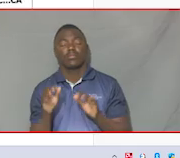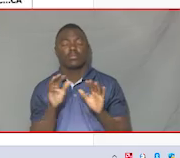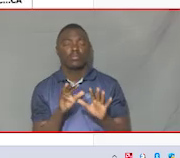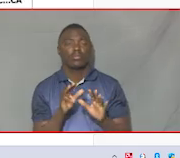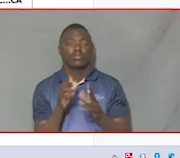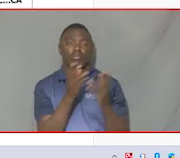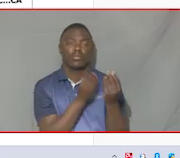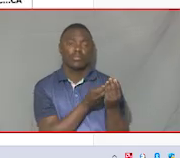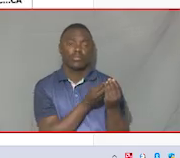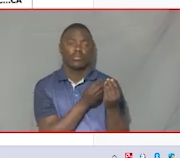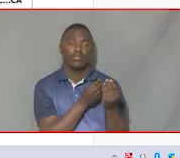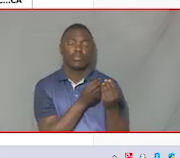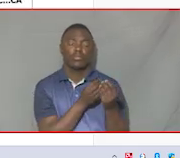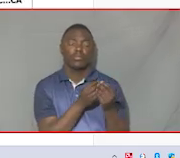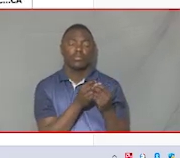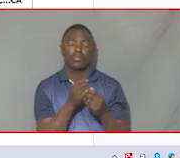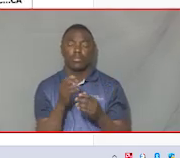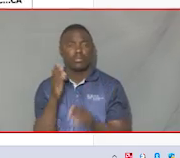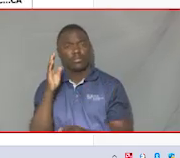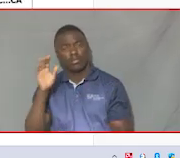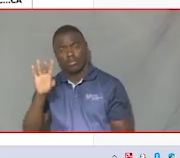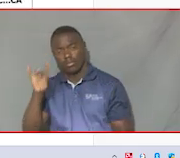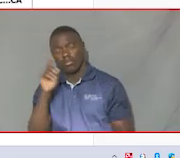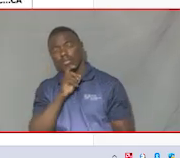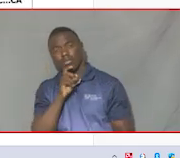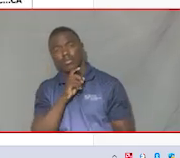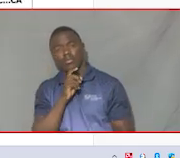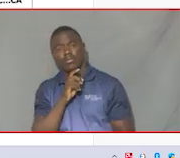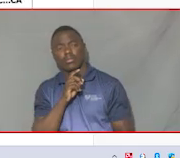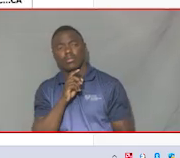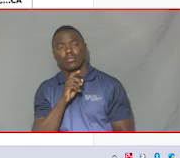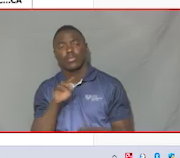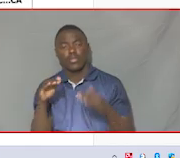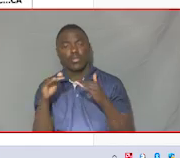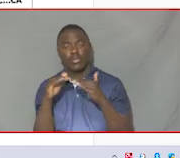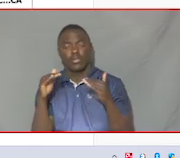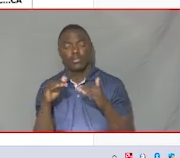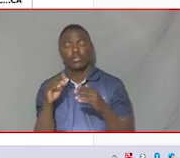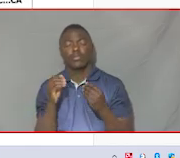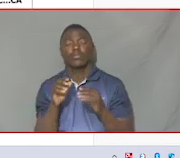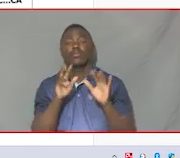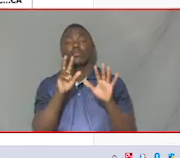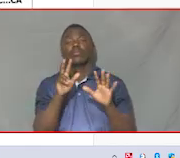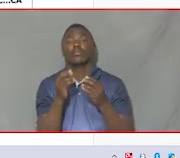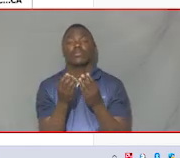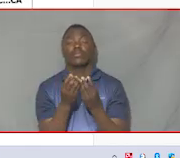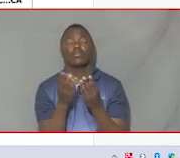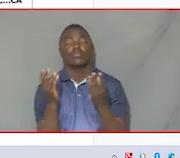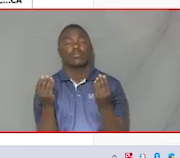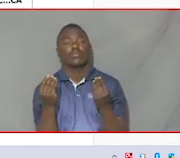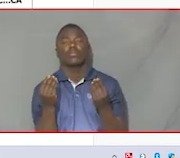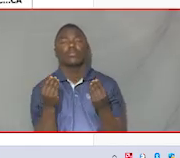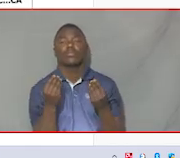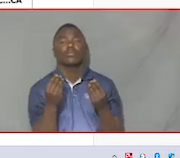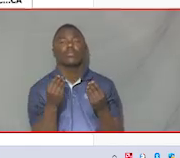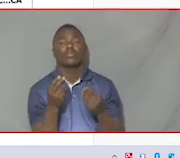I've used an even number for the last one. So yeah, I have got 8 numbers left. Numbers may not